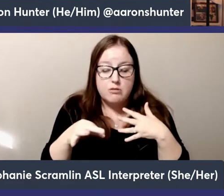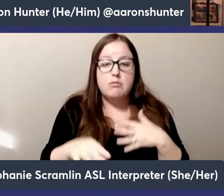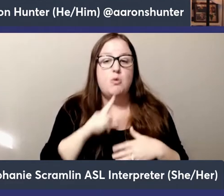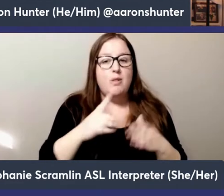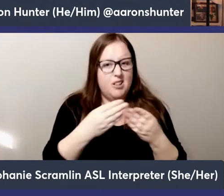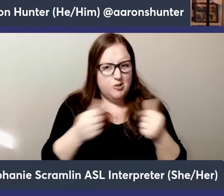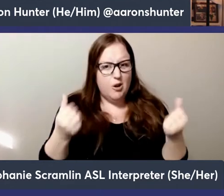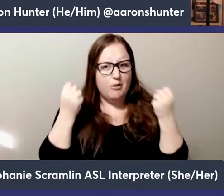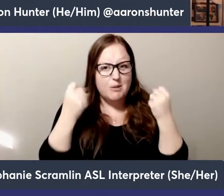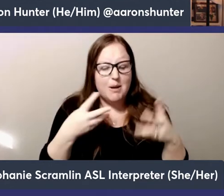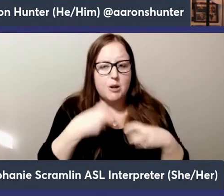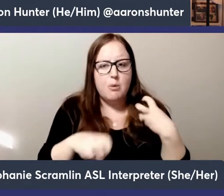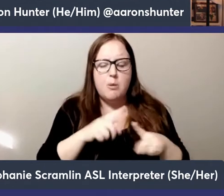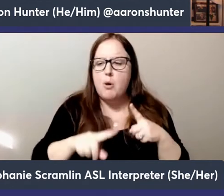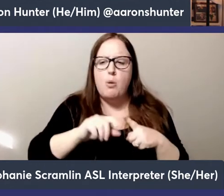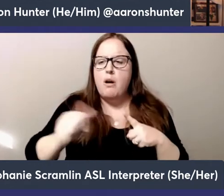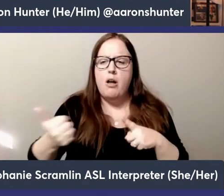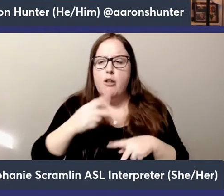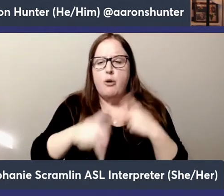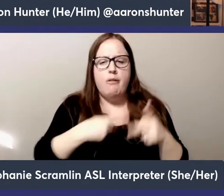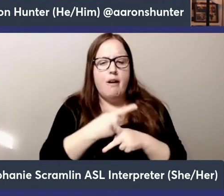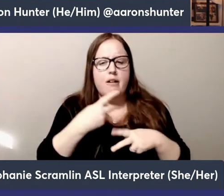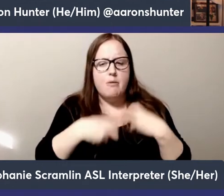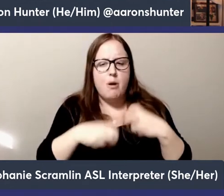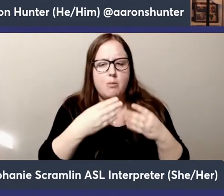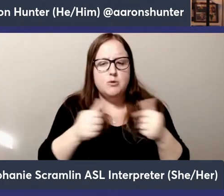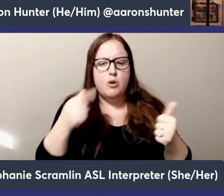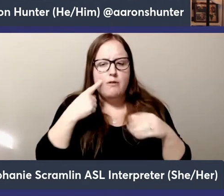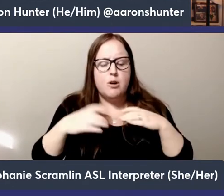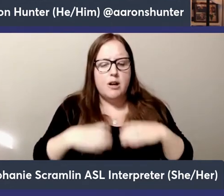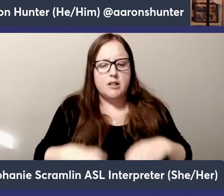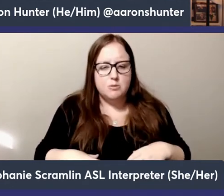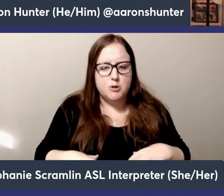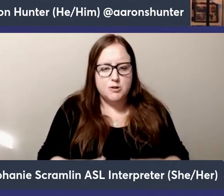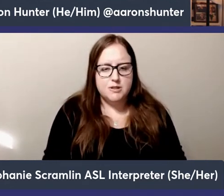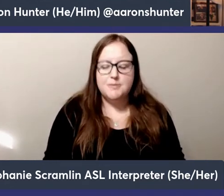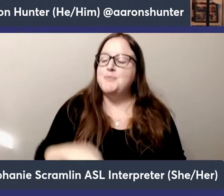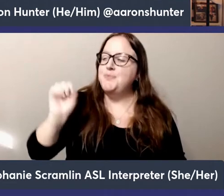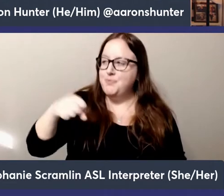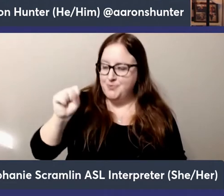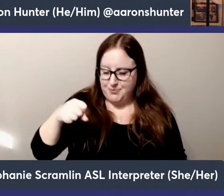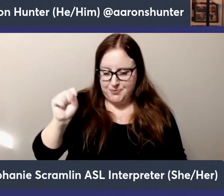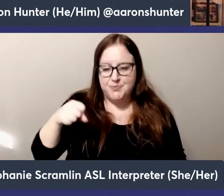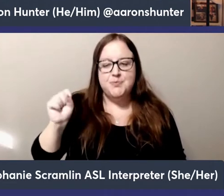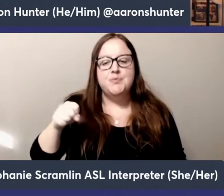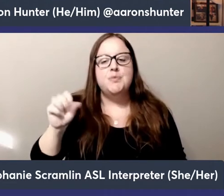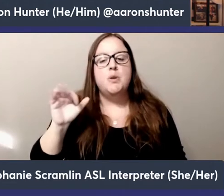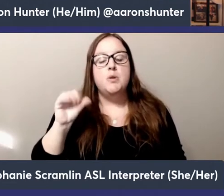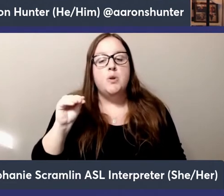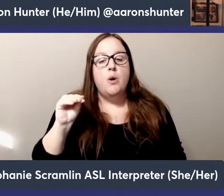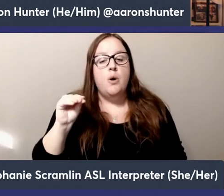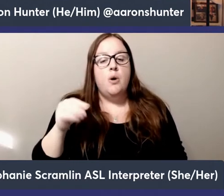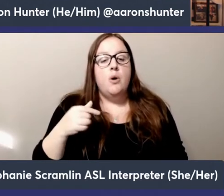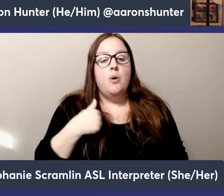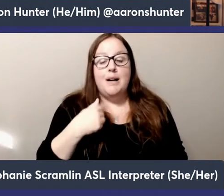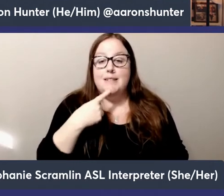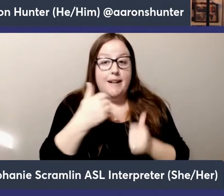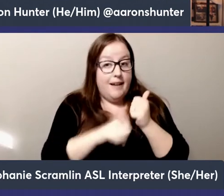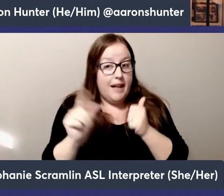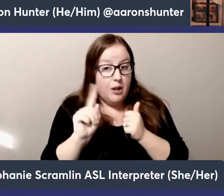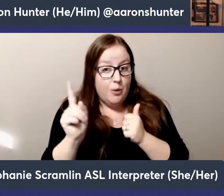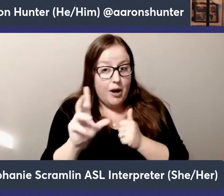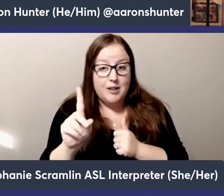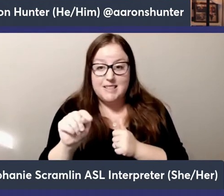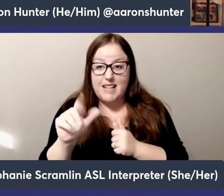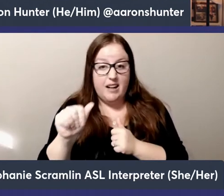but what other types of problems is it solving for our customers? Yeah, so it's solving so when I said anywhere, the data could really